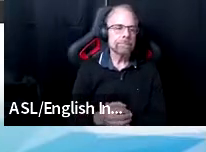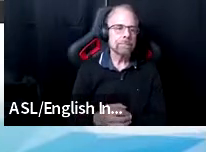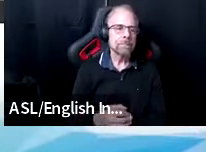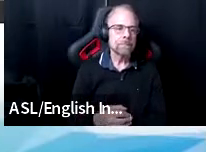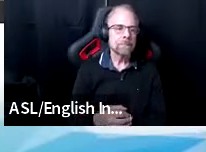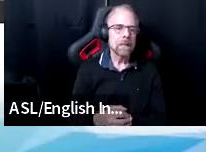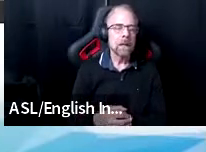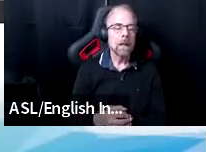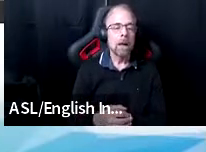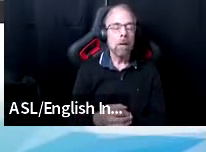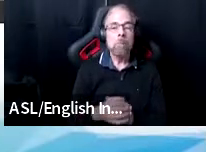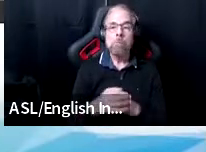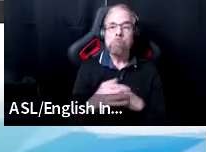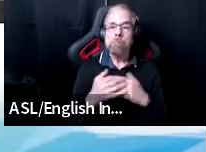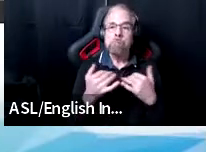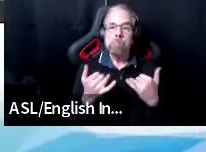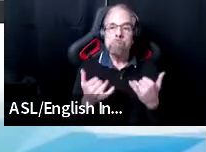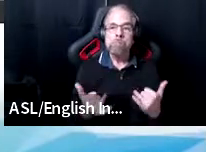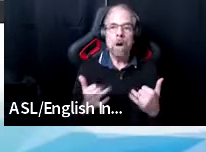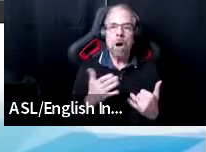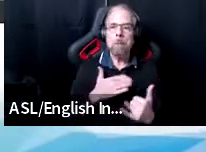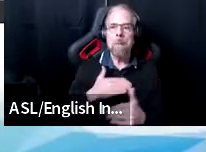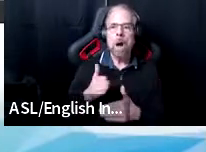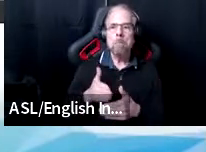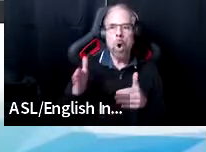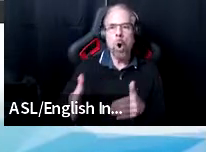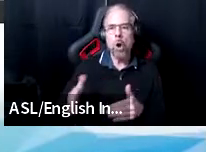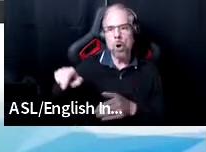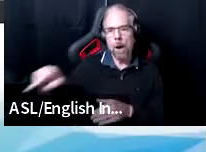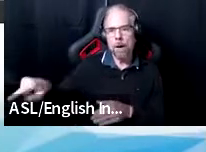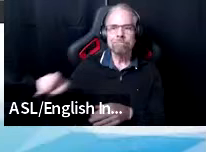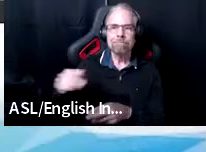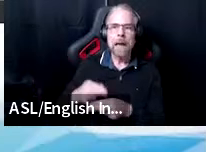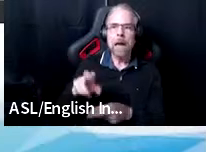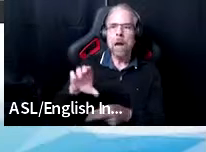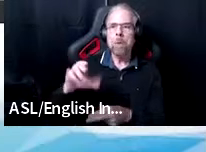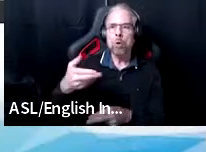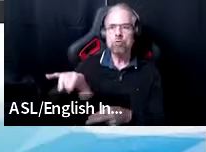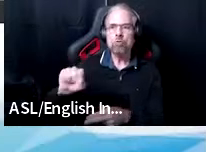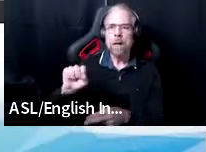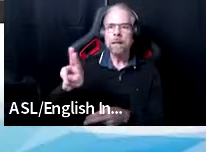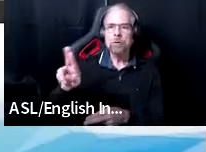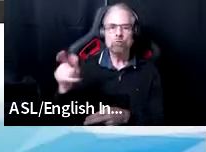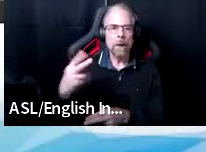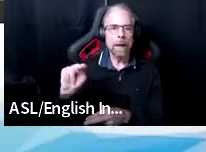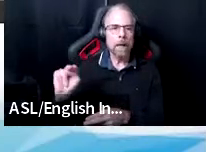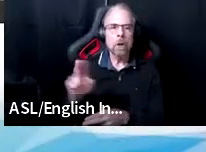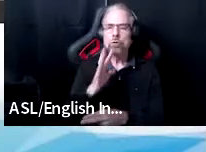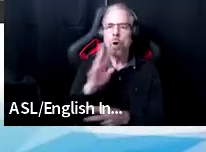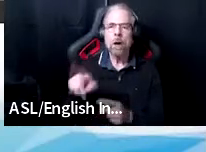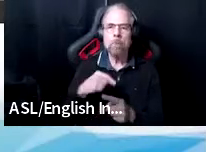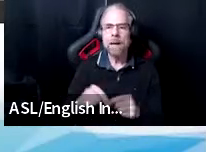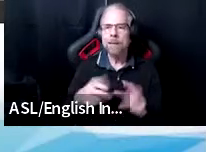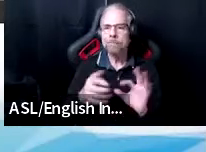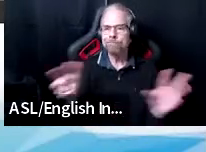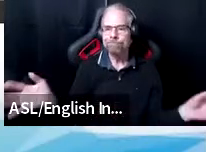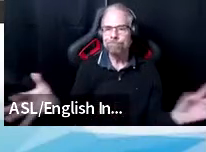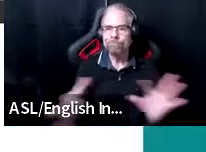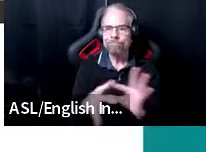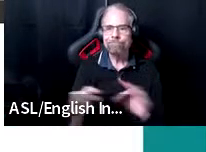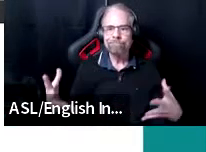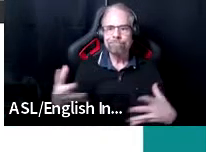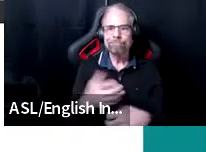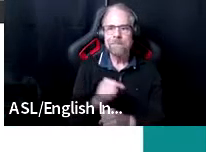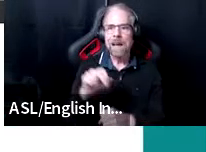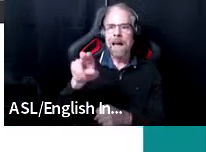brings my my partner Chris Regan to talk about NEPA. So Chris, the floor is yours. Thanks,